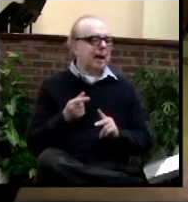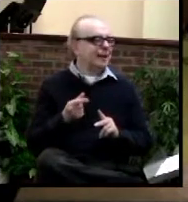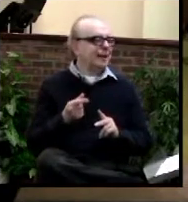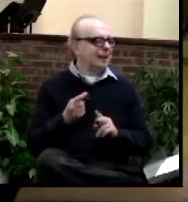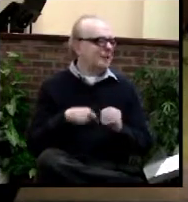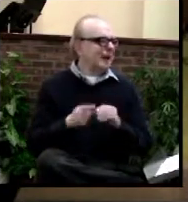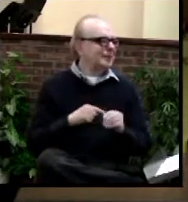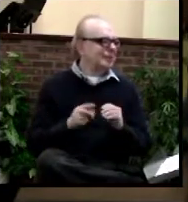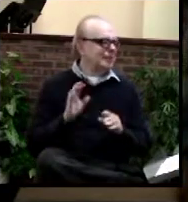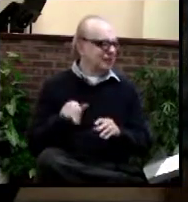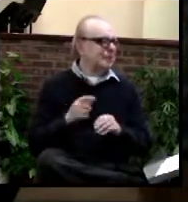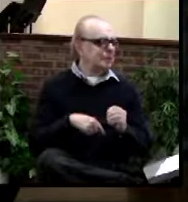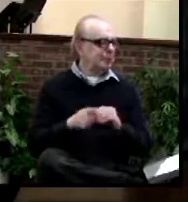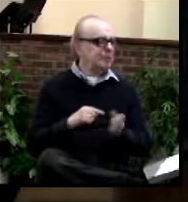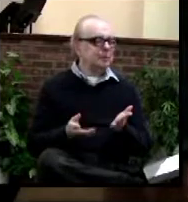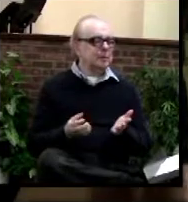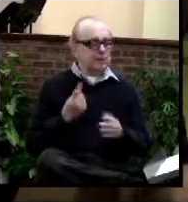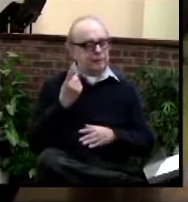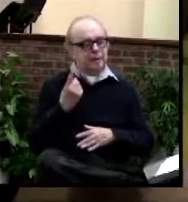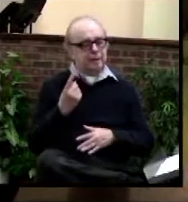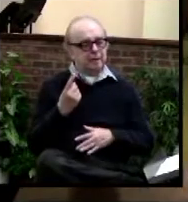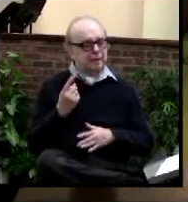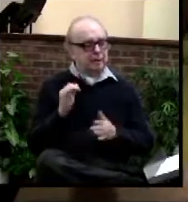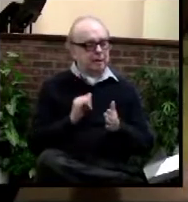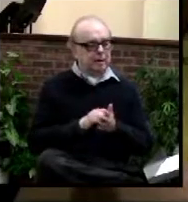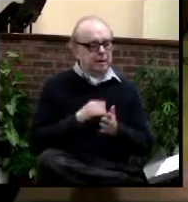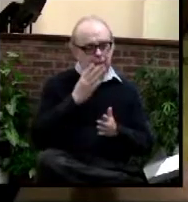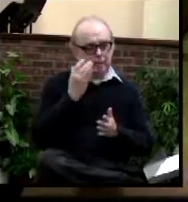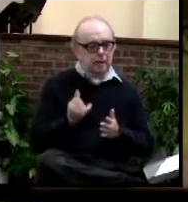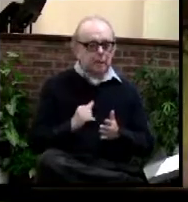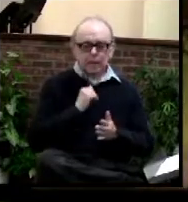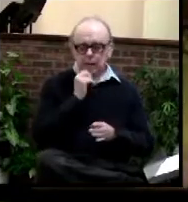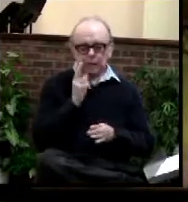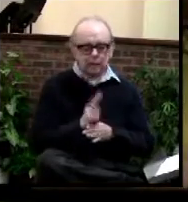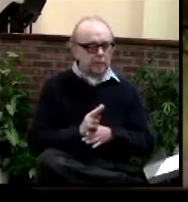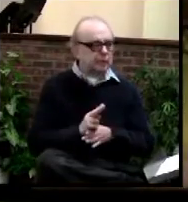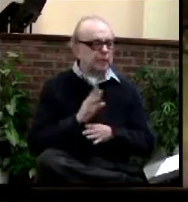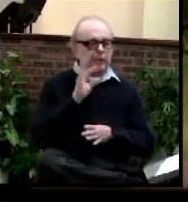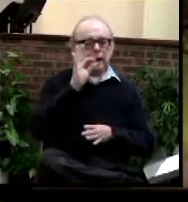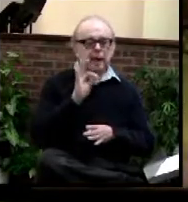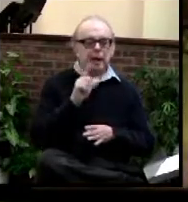understand that this is why we don't wear flip-flops.